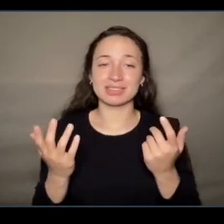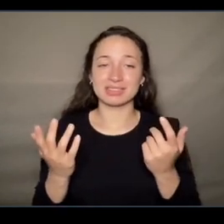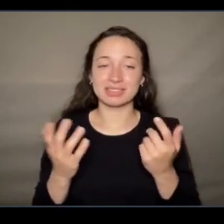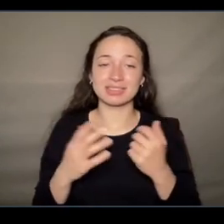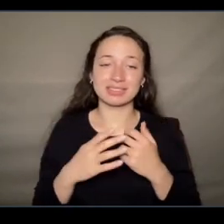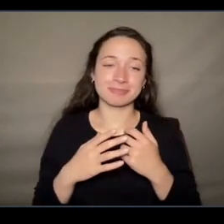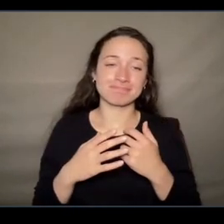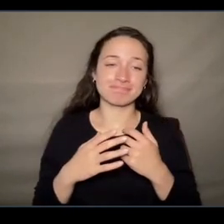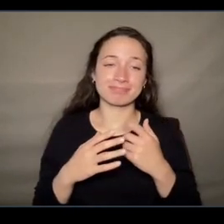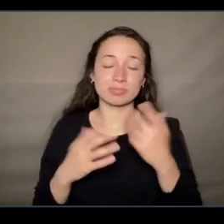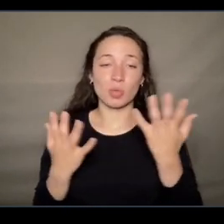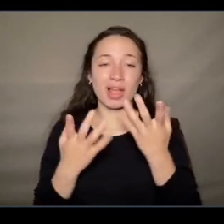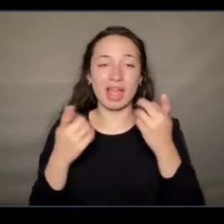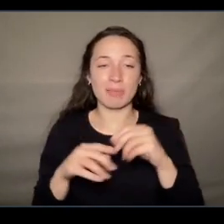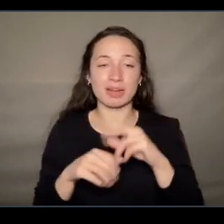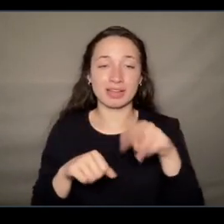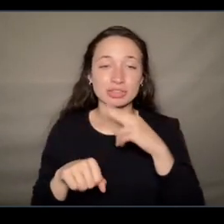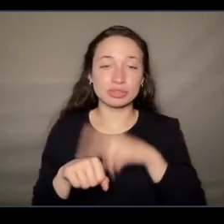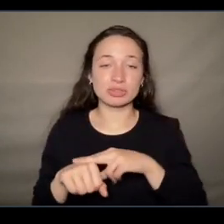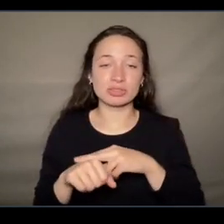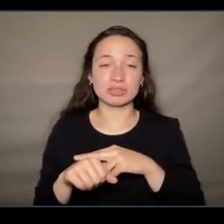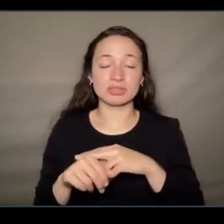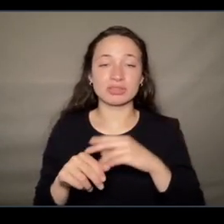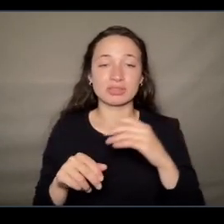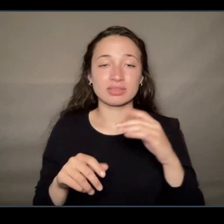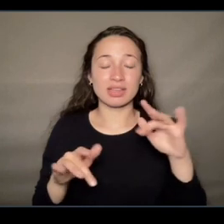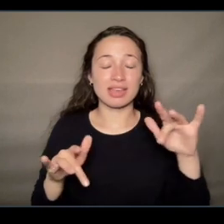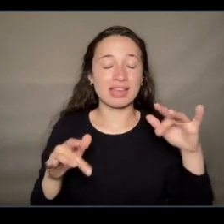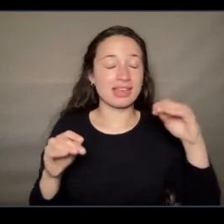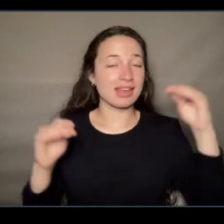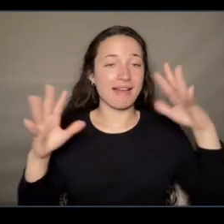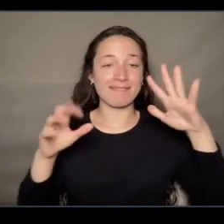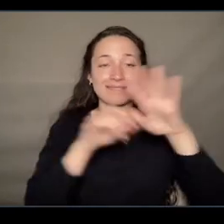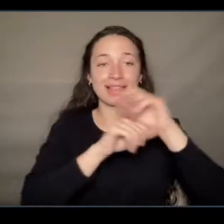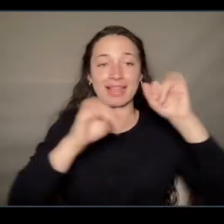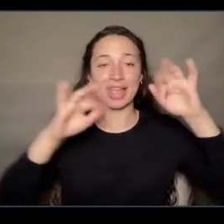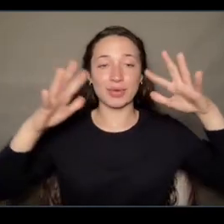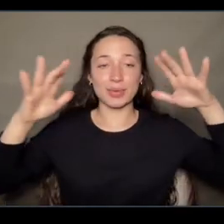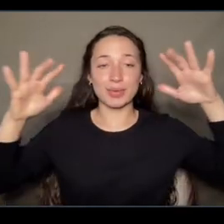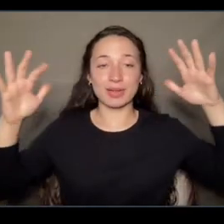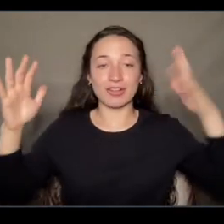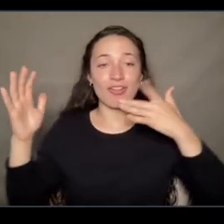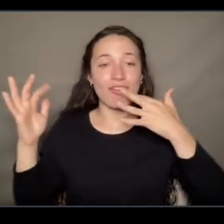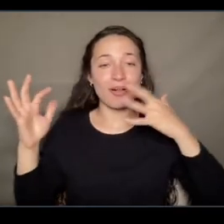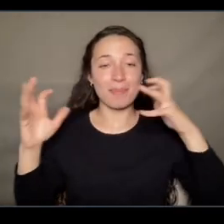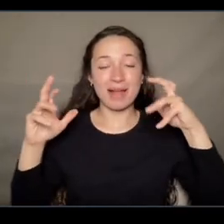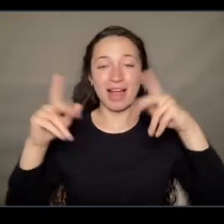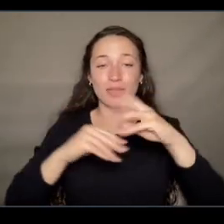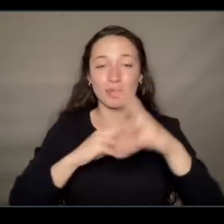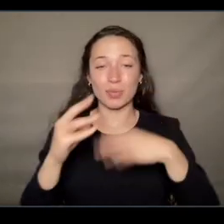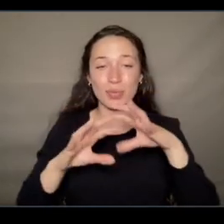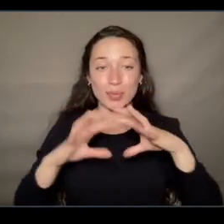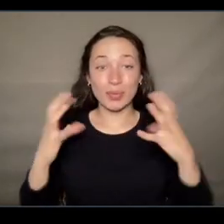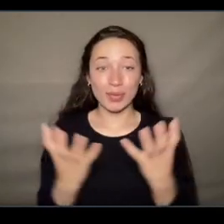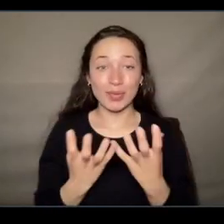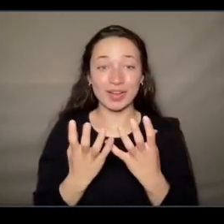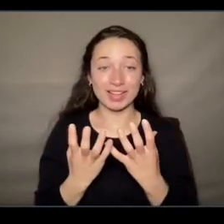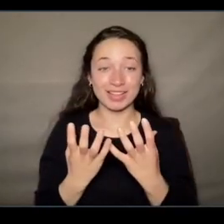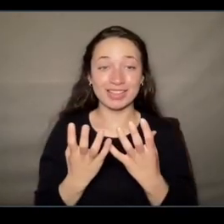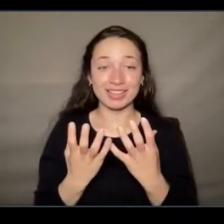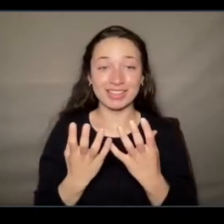partly because of what's happening in nature, the light-filled airiness, the color coming back into the